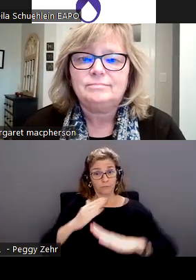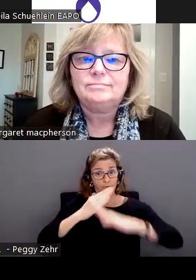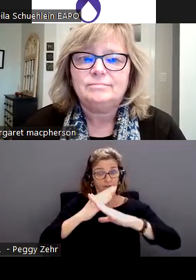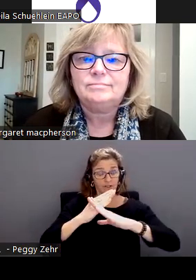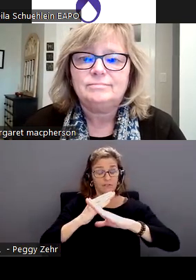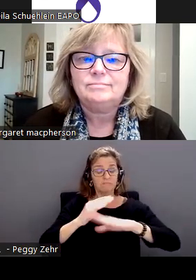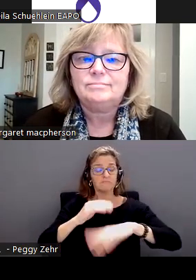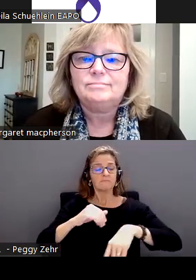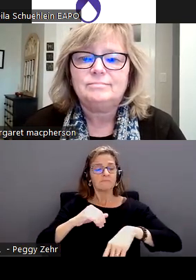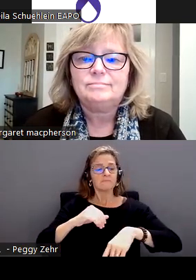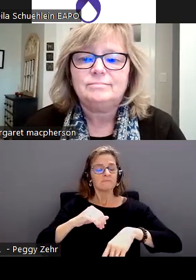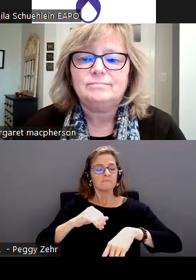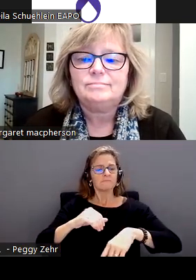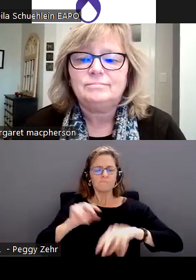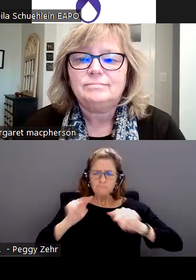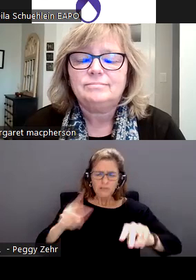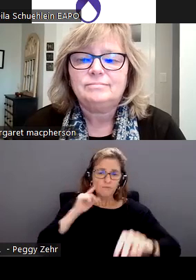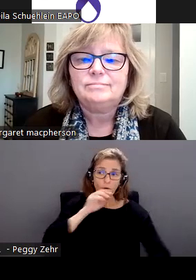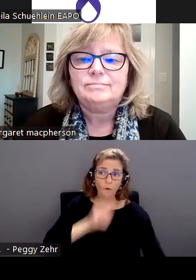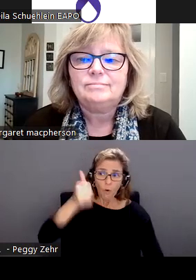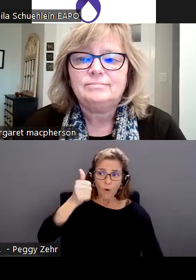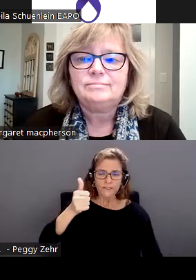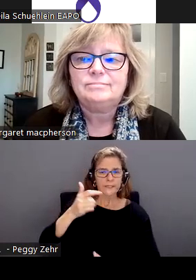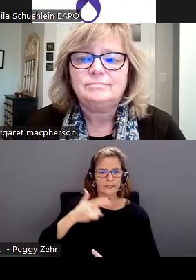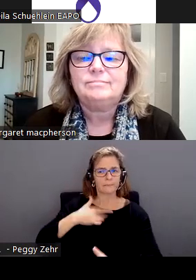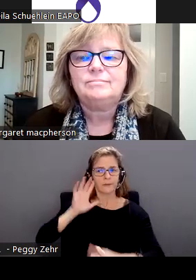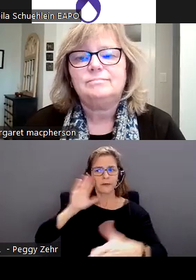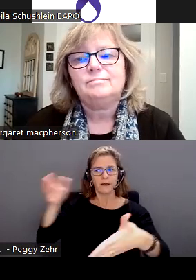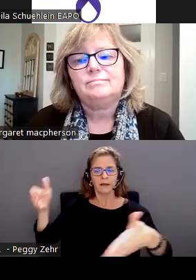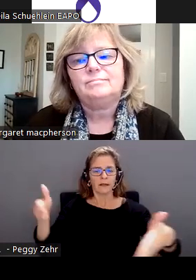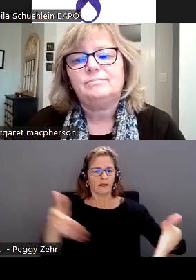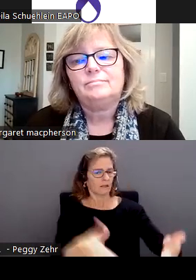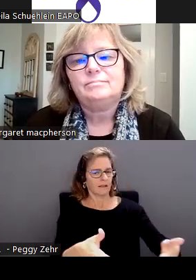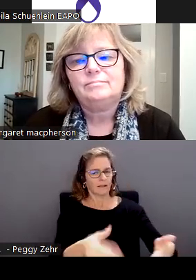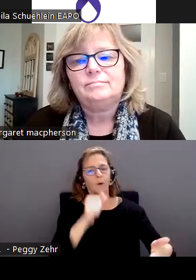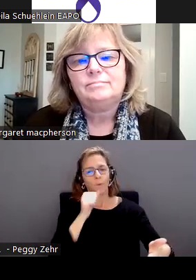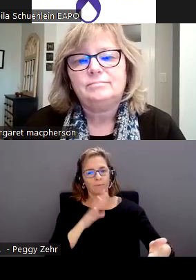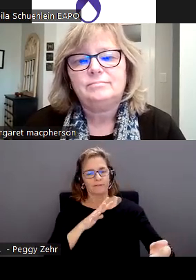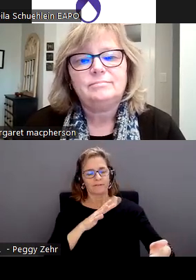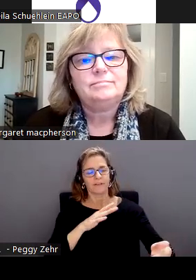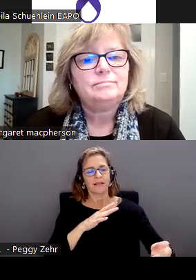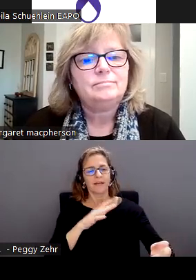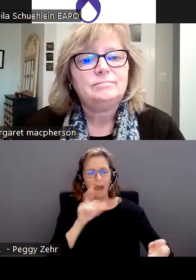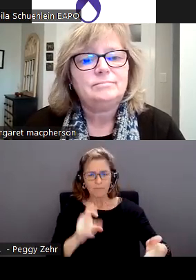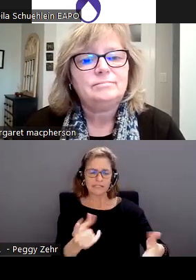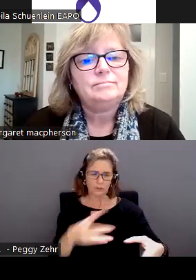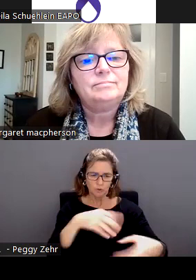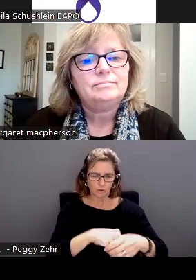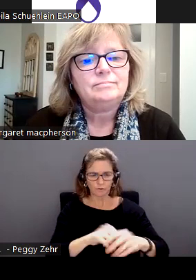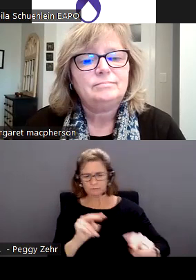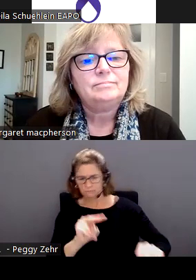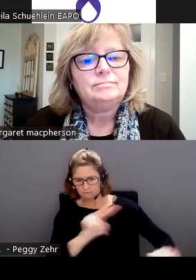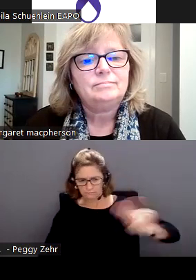noticing the strong gender component of the issue and without examining gender-based violence, family violence. In these